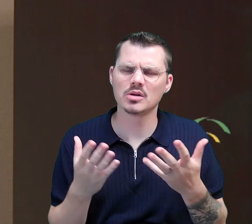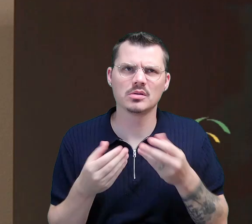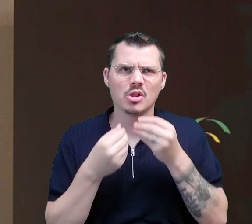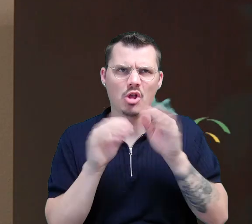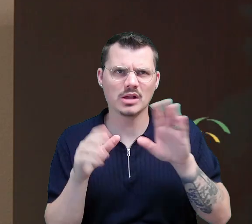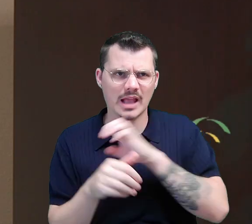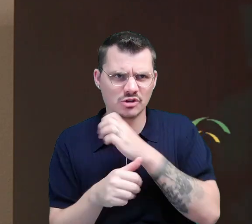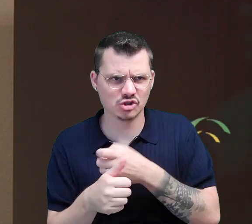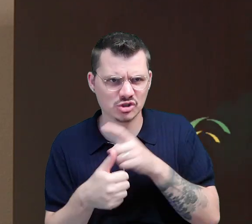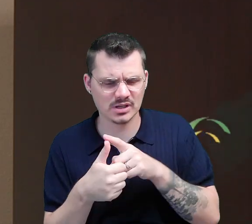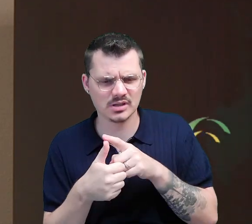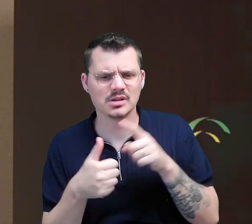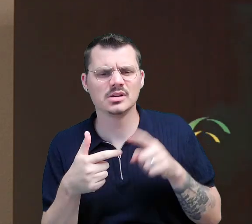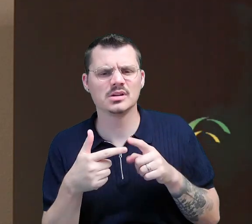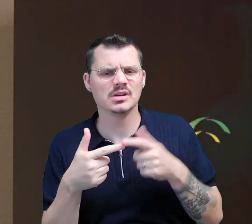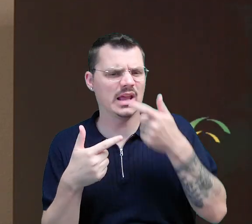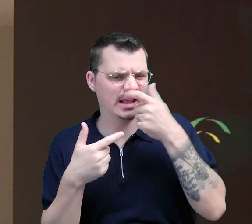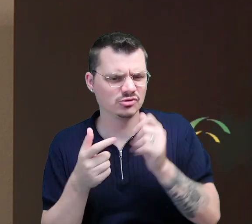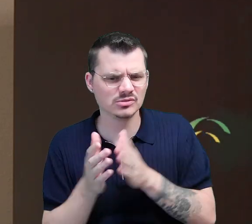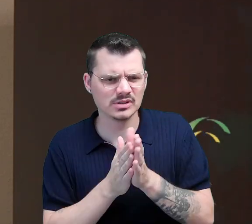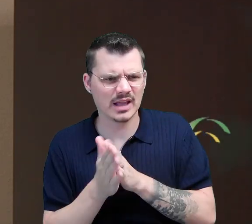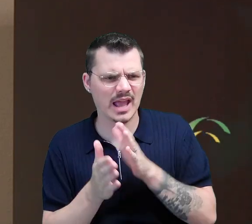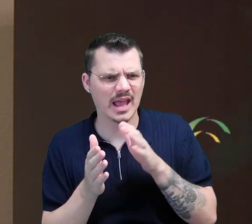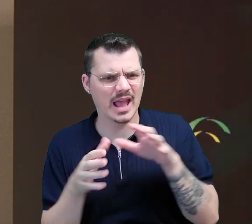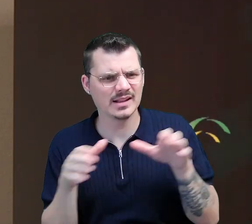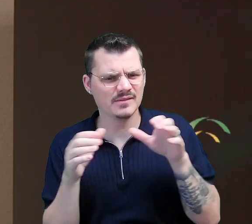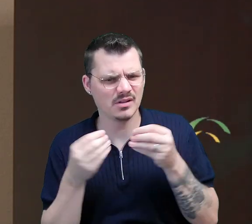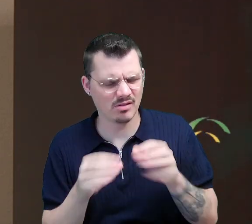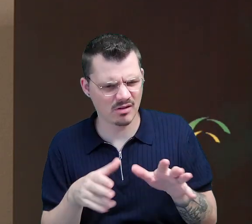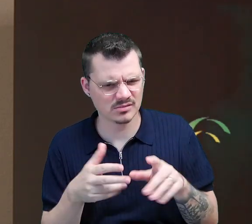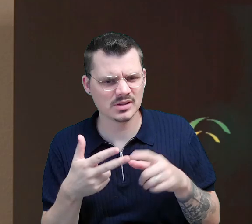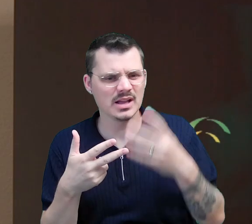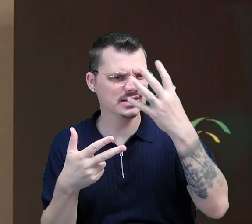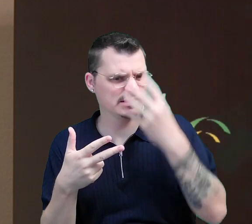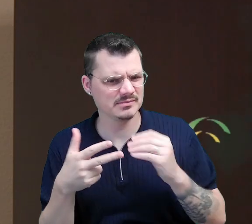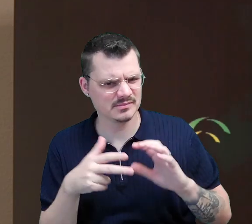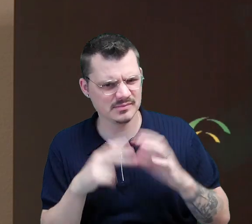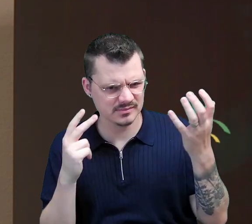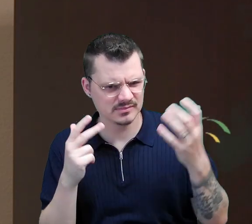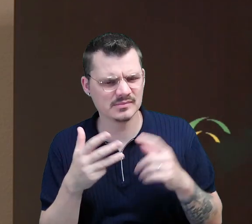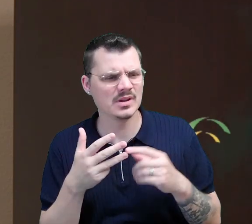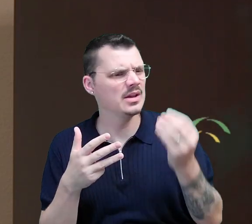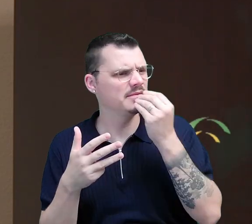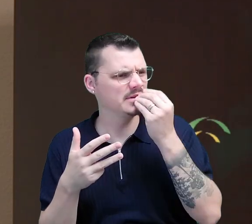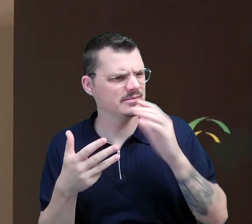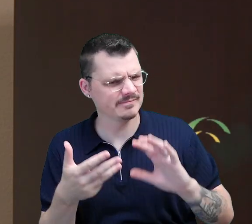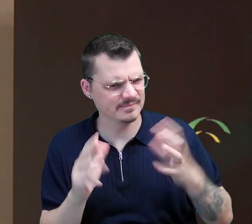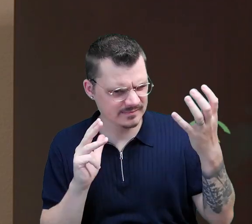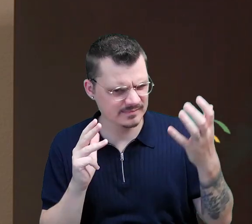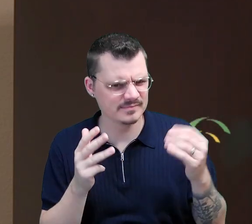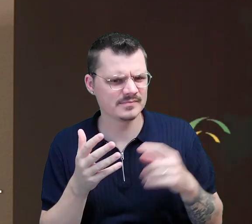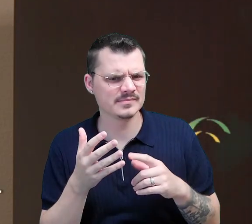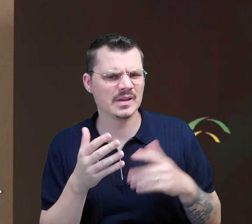of energy, loss of interest in activities, sleep disturbance, appetite